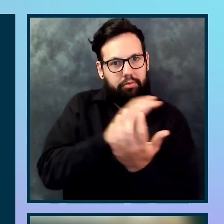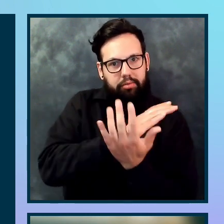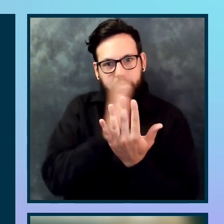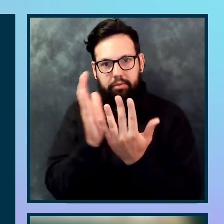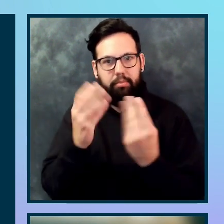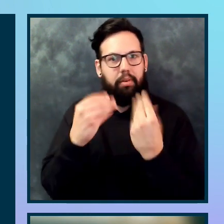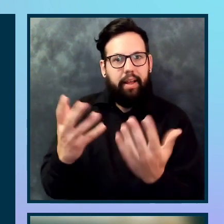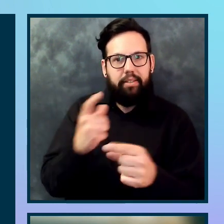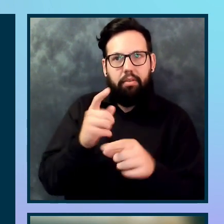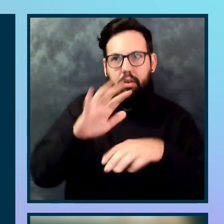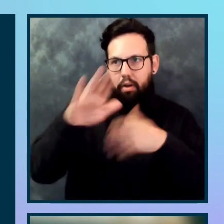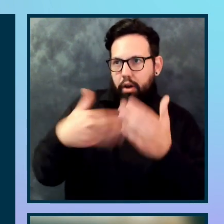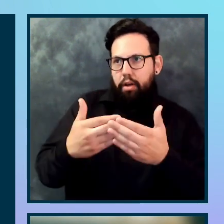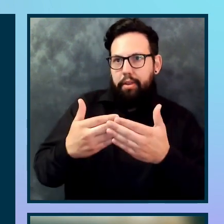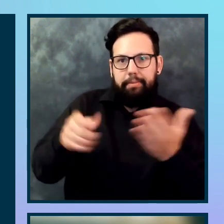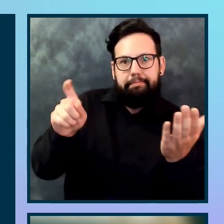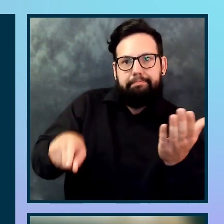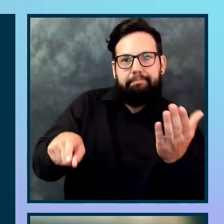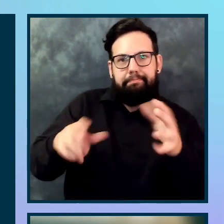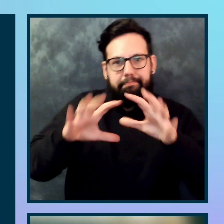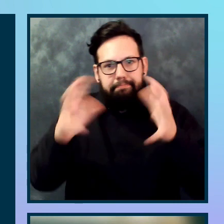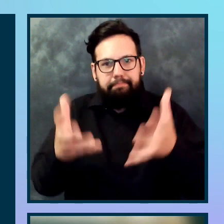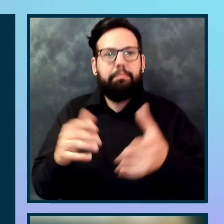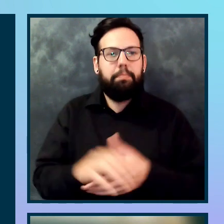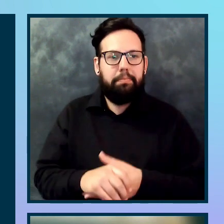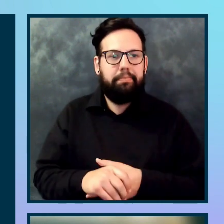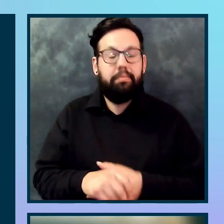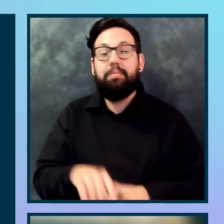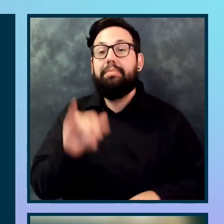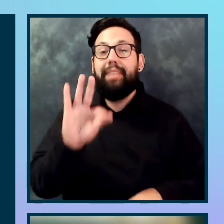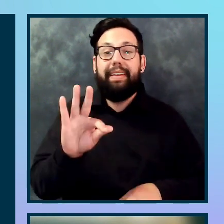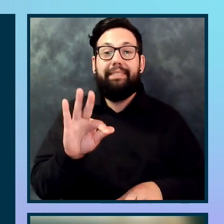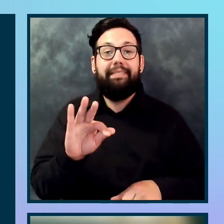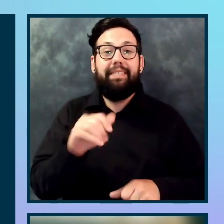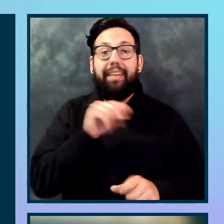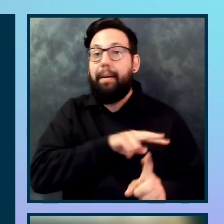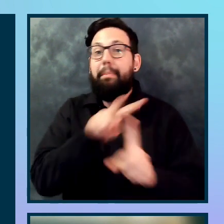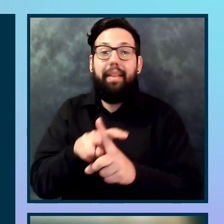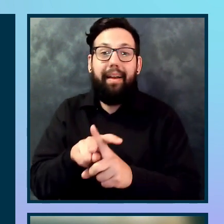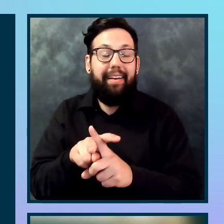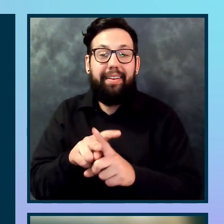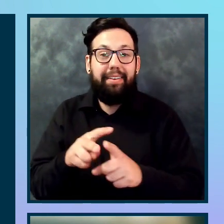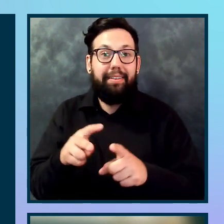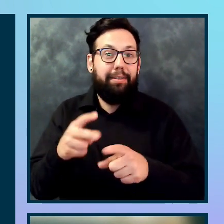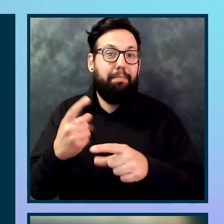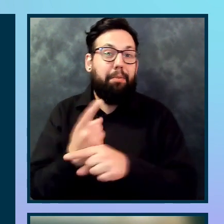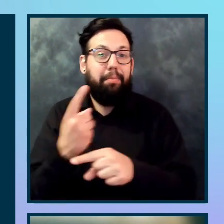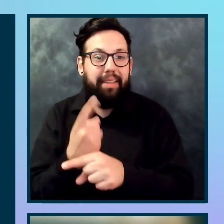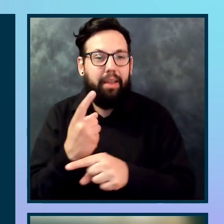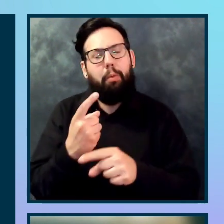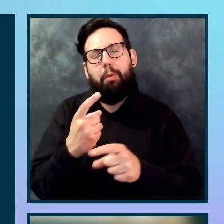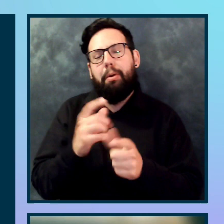If used incorrectly, you can make an app very, very confusing and or